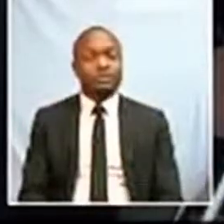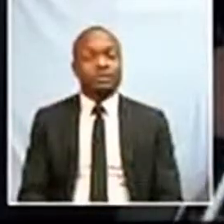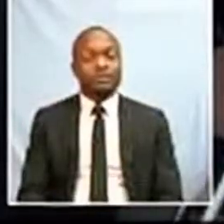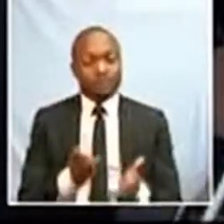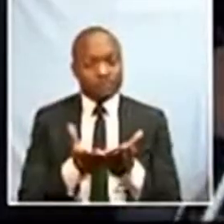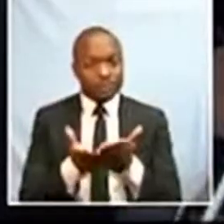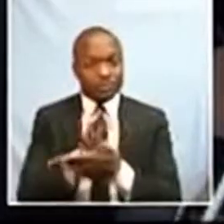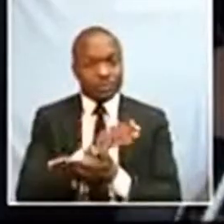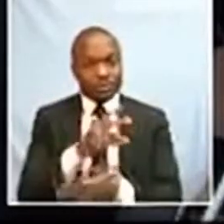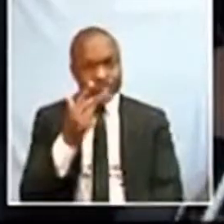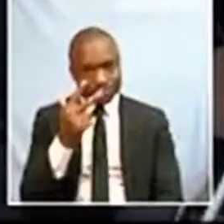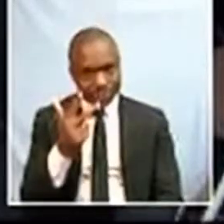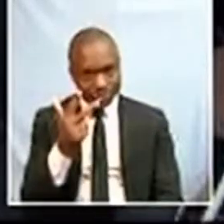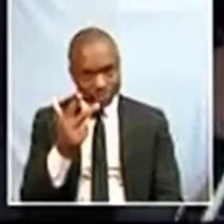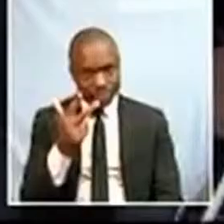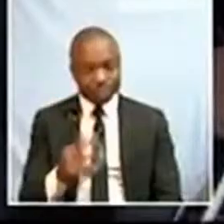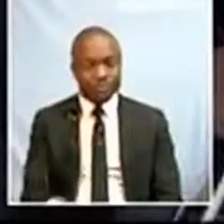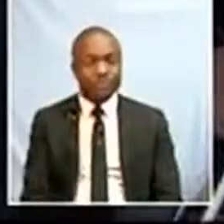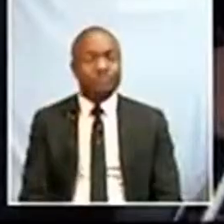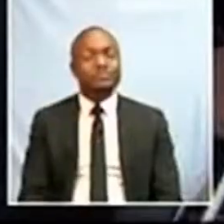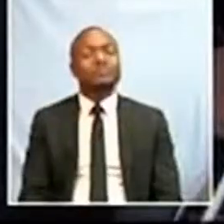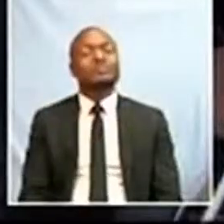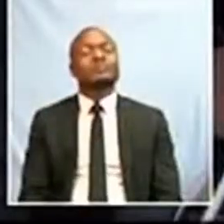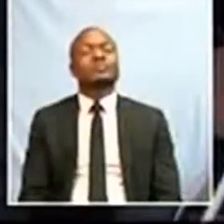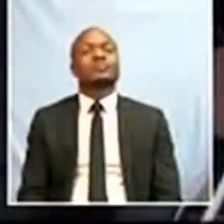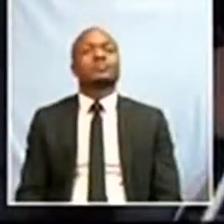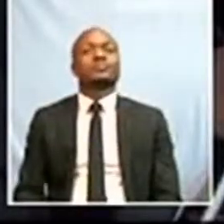page 3, it was